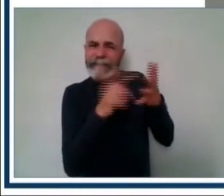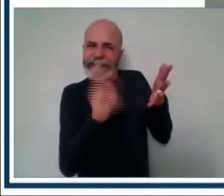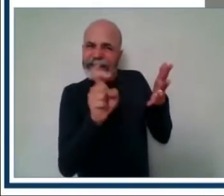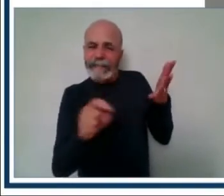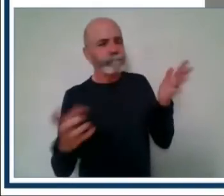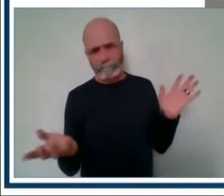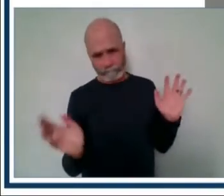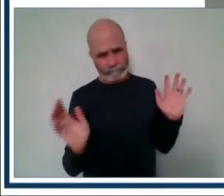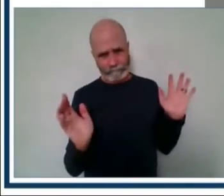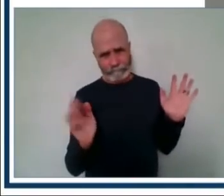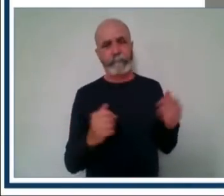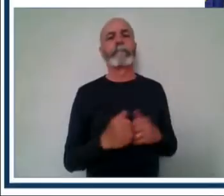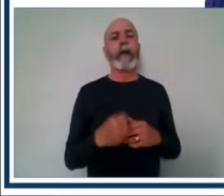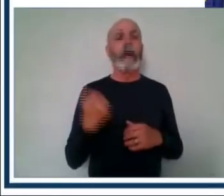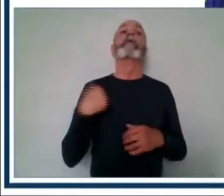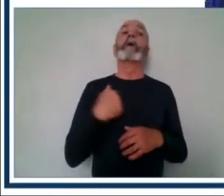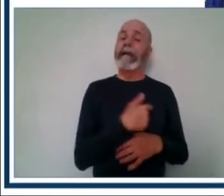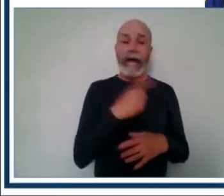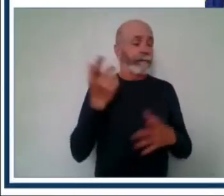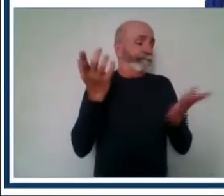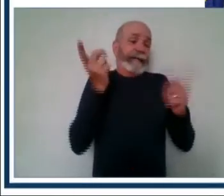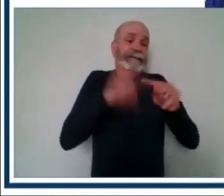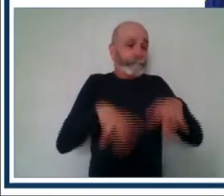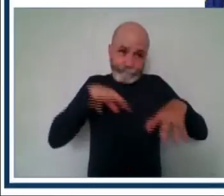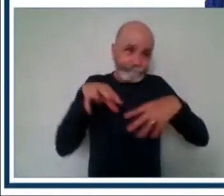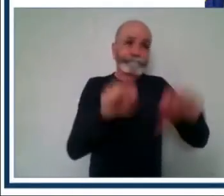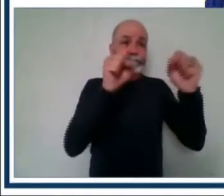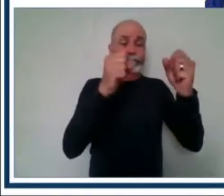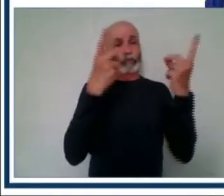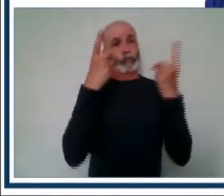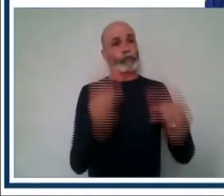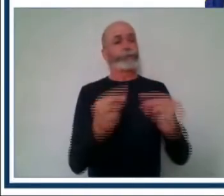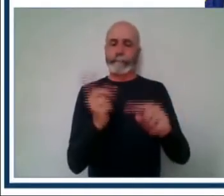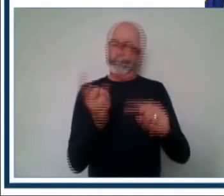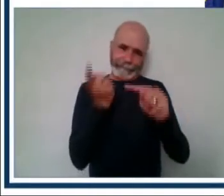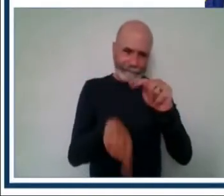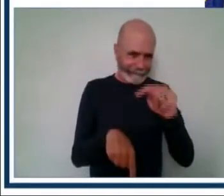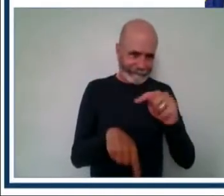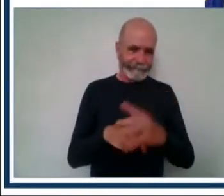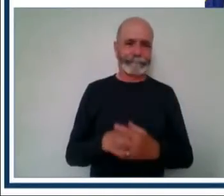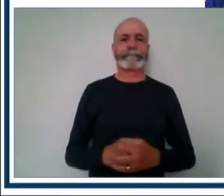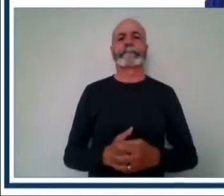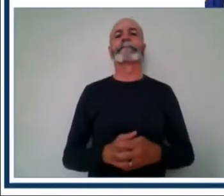at this time. Next, we have Canadian Press, Keith Doucette. Keith, please go ahead.